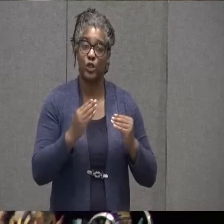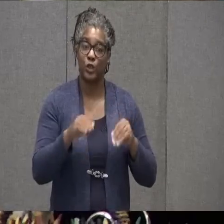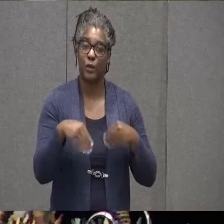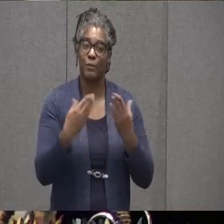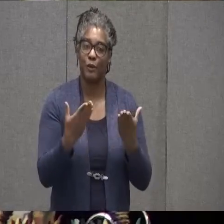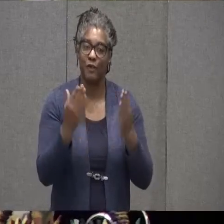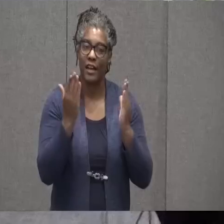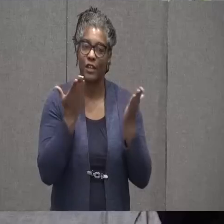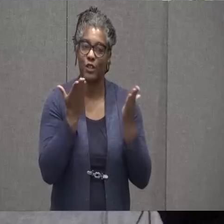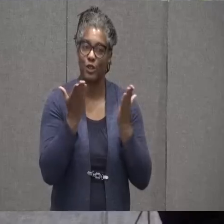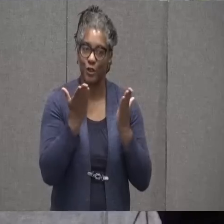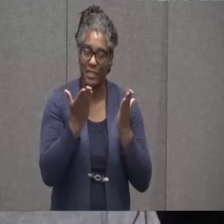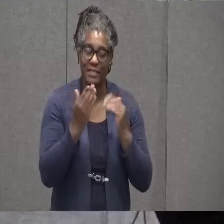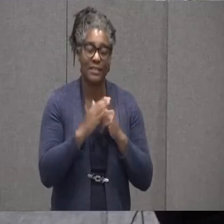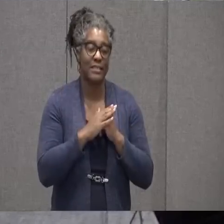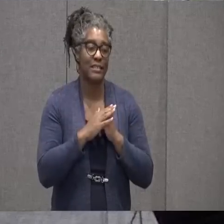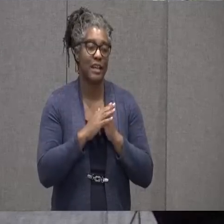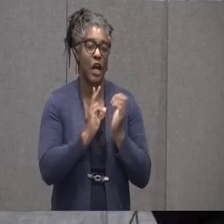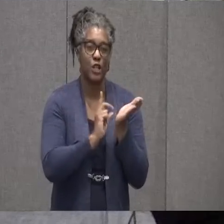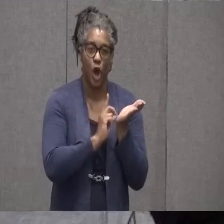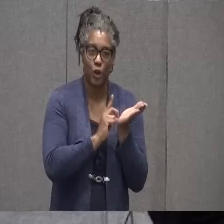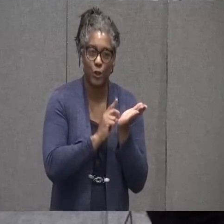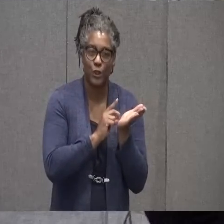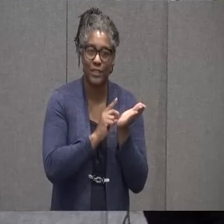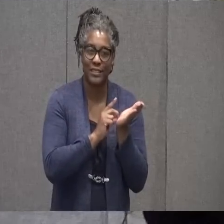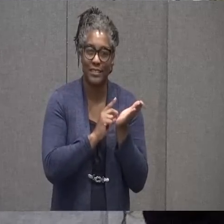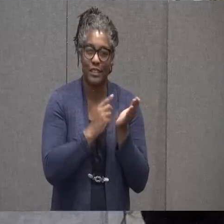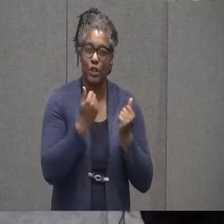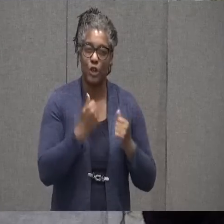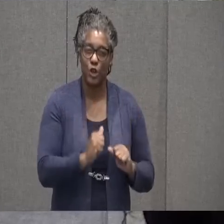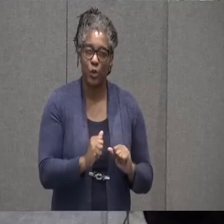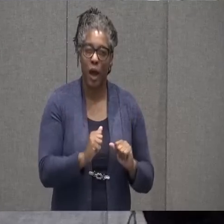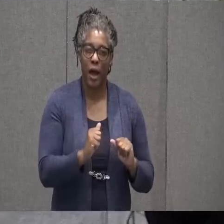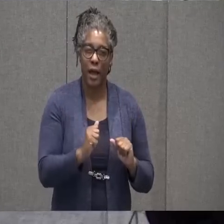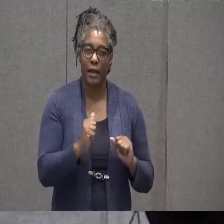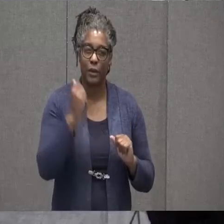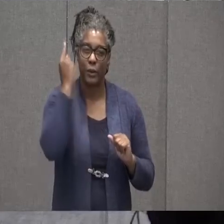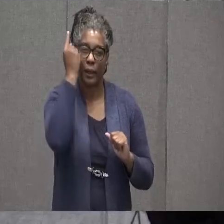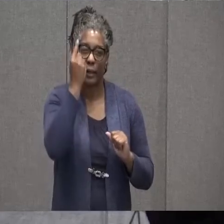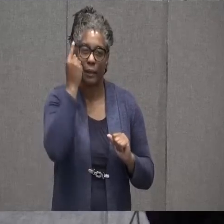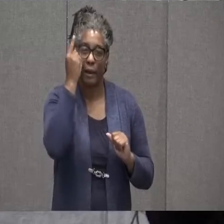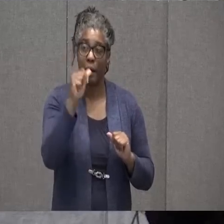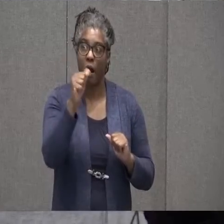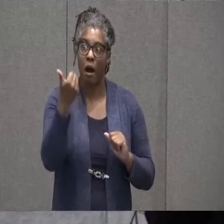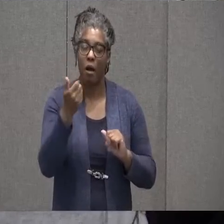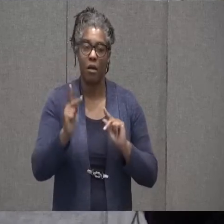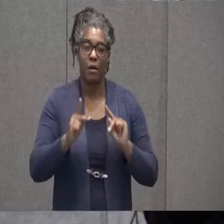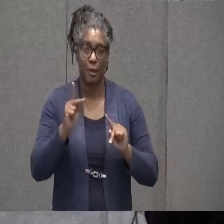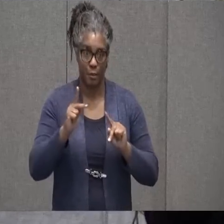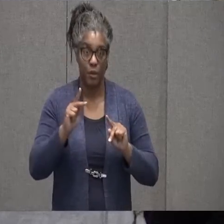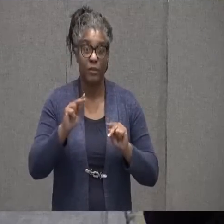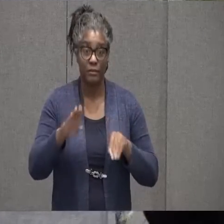provide services. See if you can think of some of the other people in our lives that provide services.